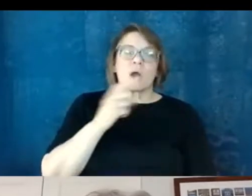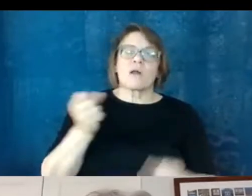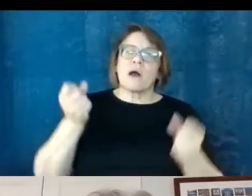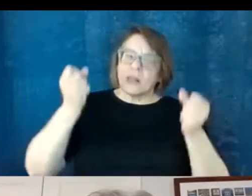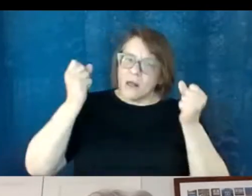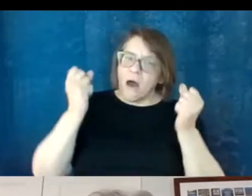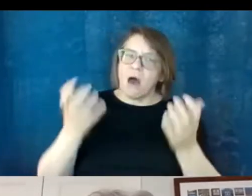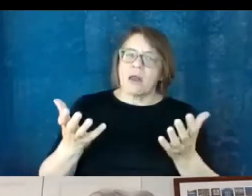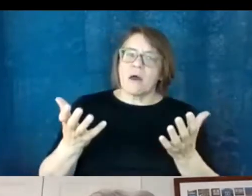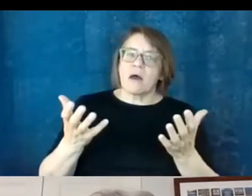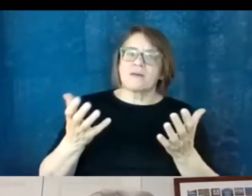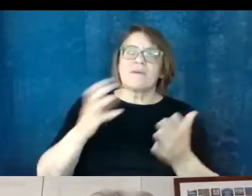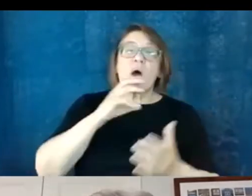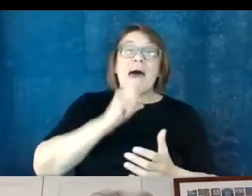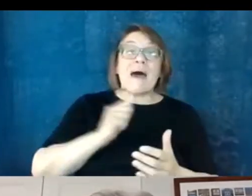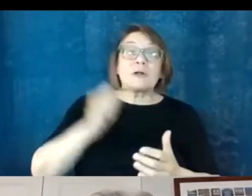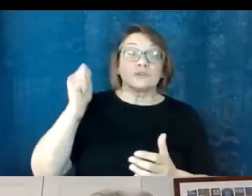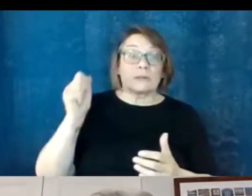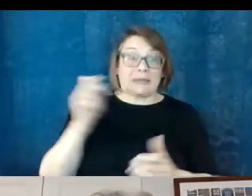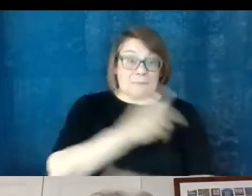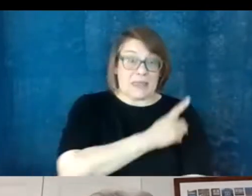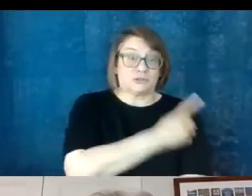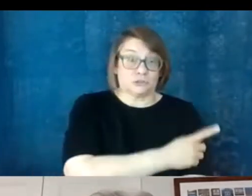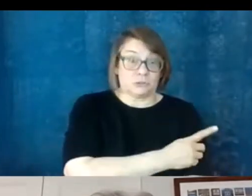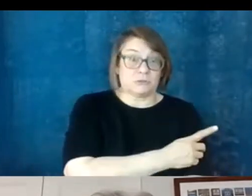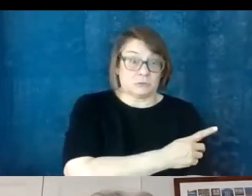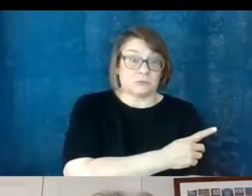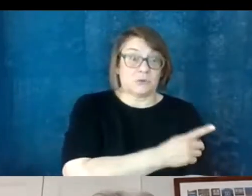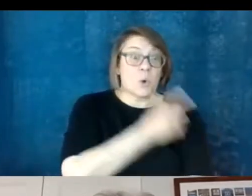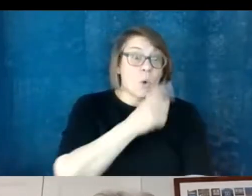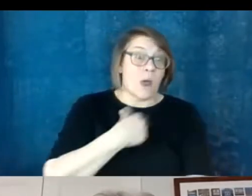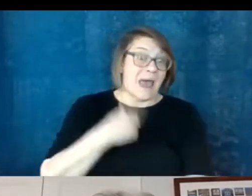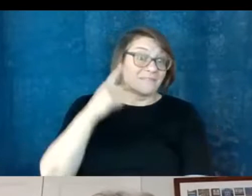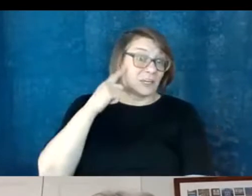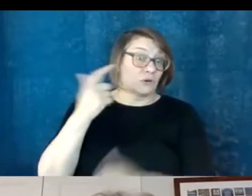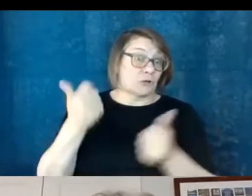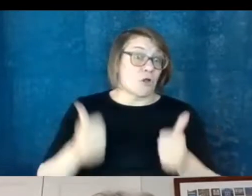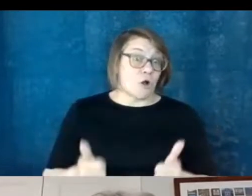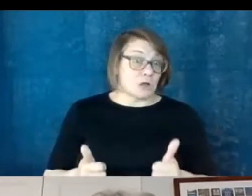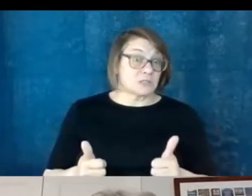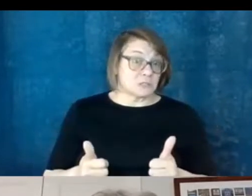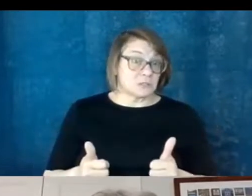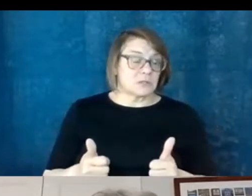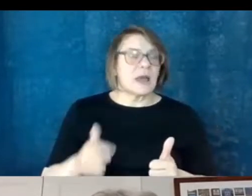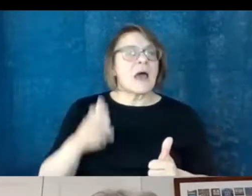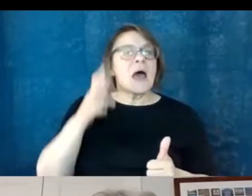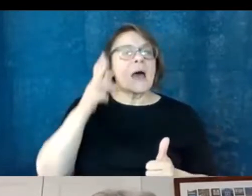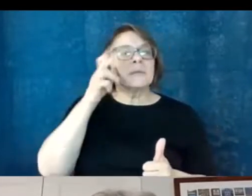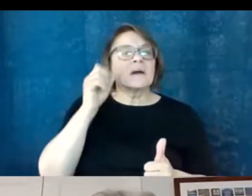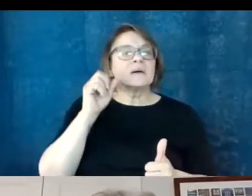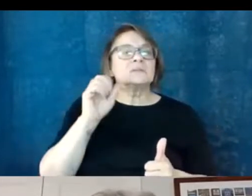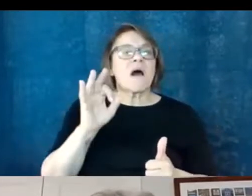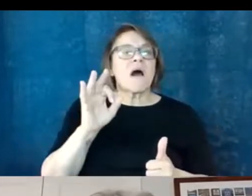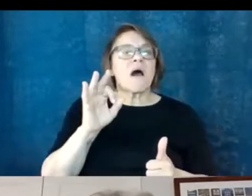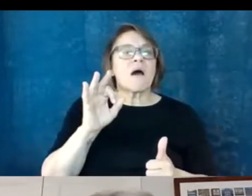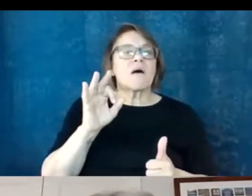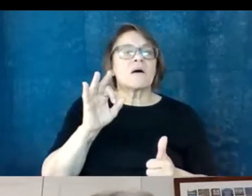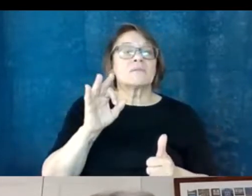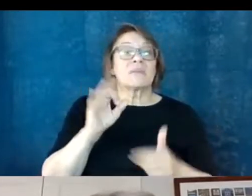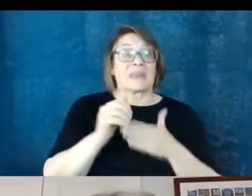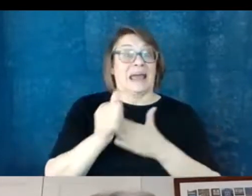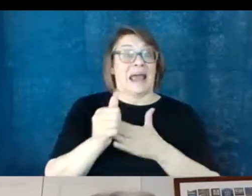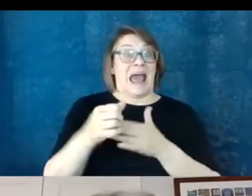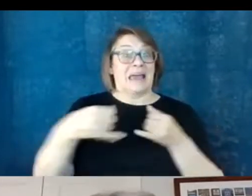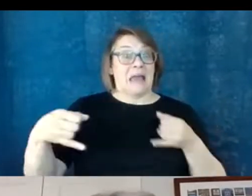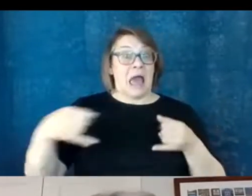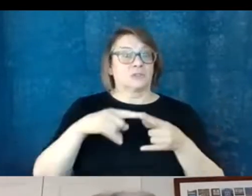of elderly patients who have hearing loss. And because of the guidelines to stay outside